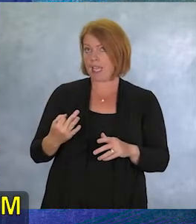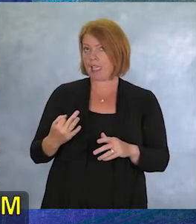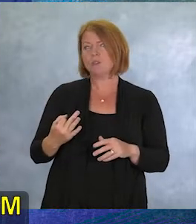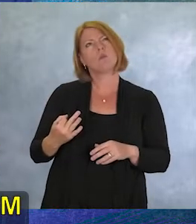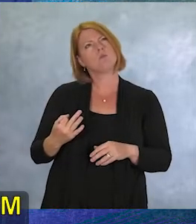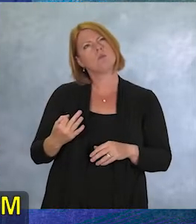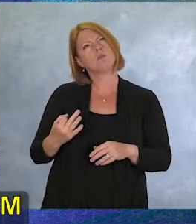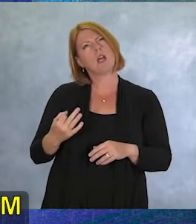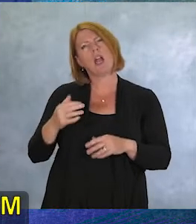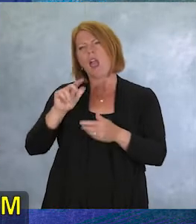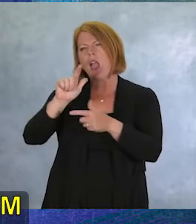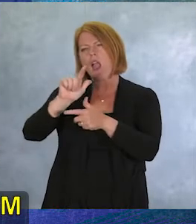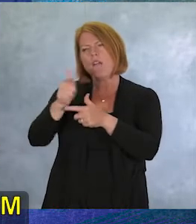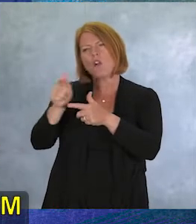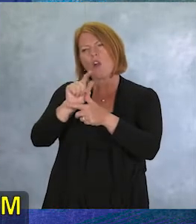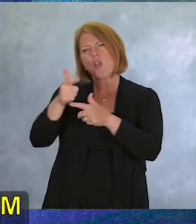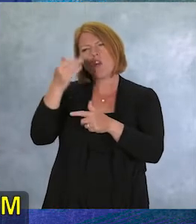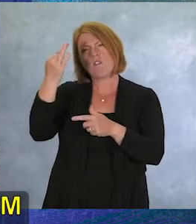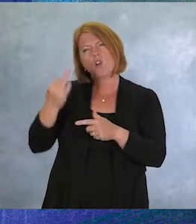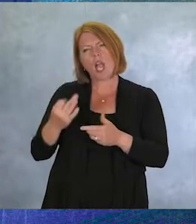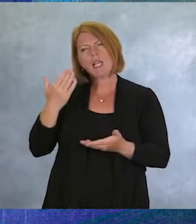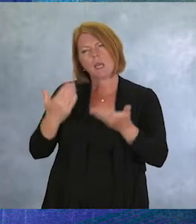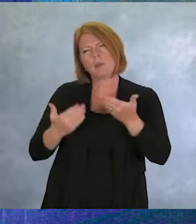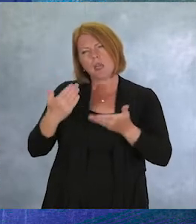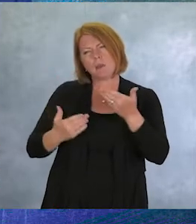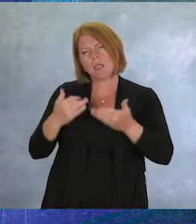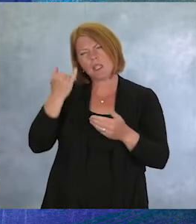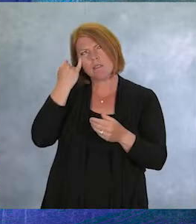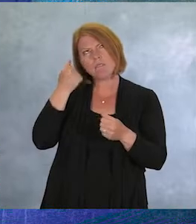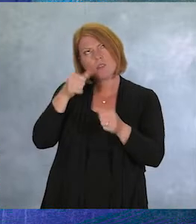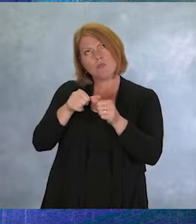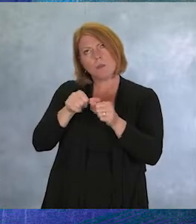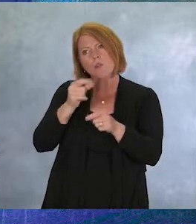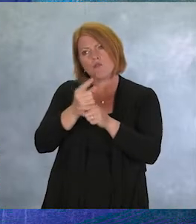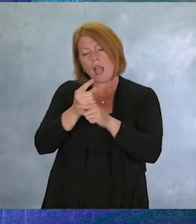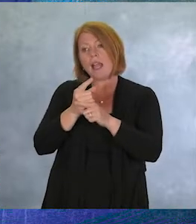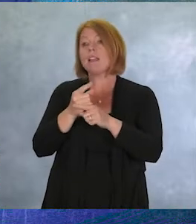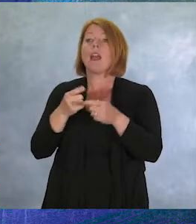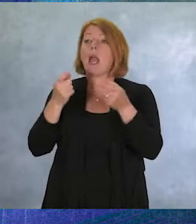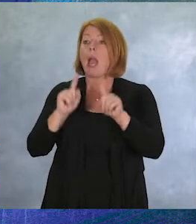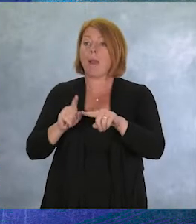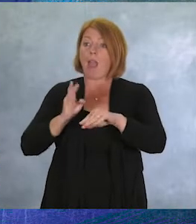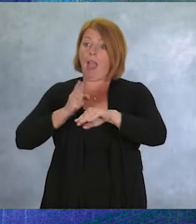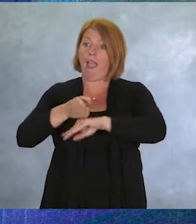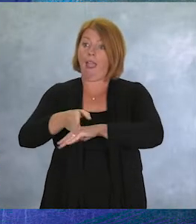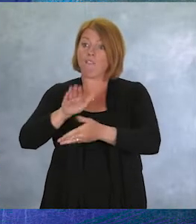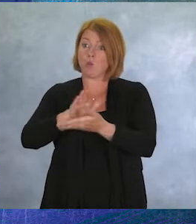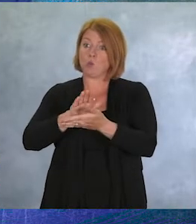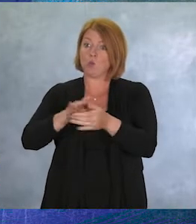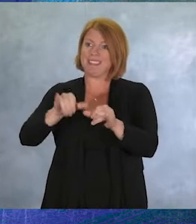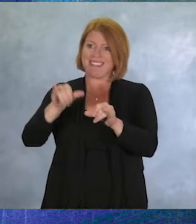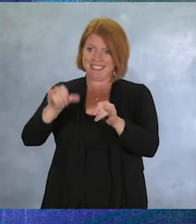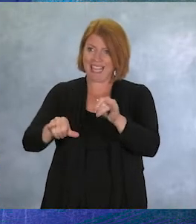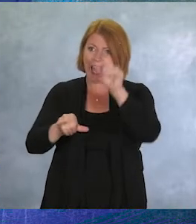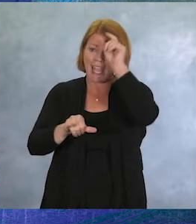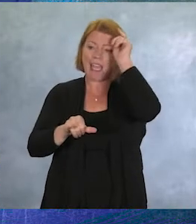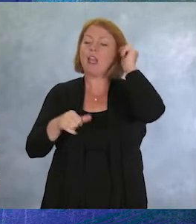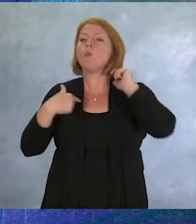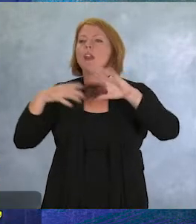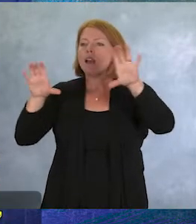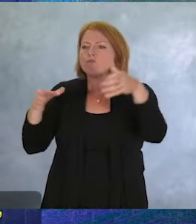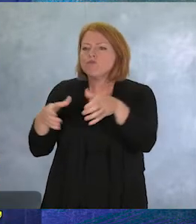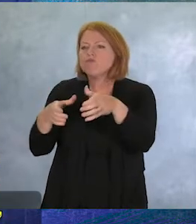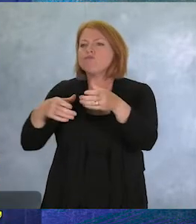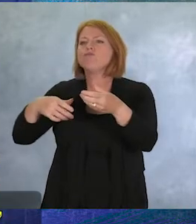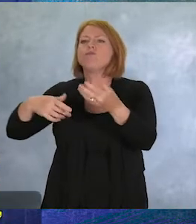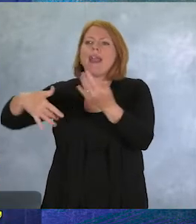least every 2 weeks, if I remember correctly, we stay in school over time to all hang